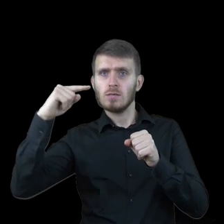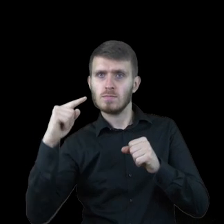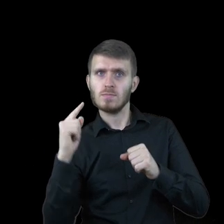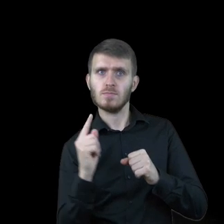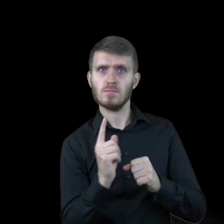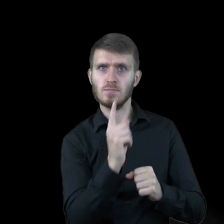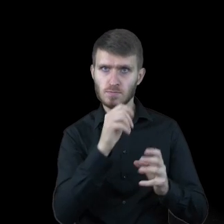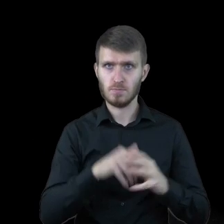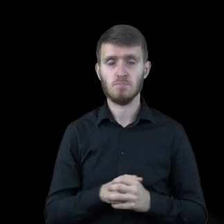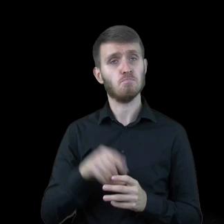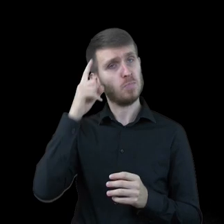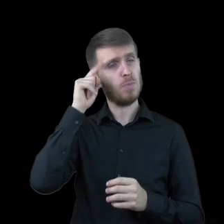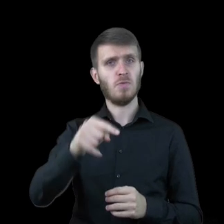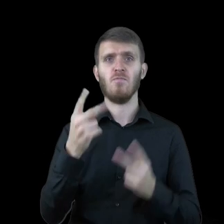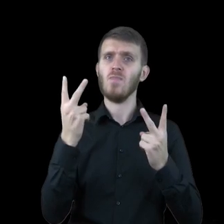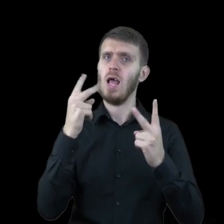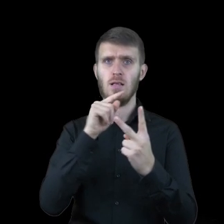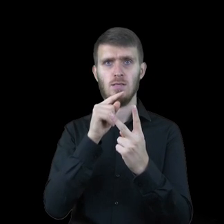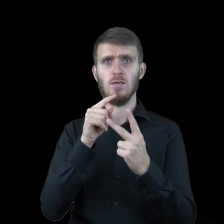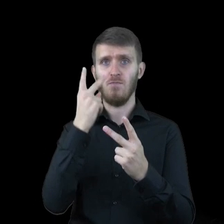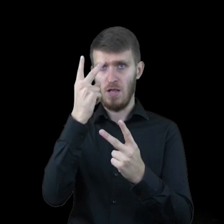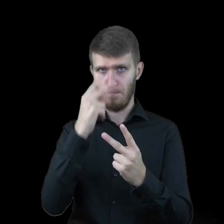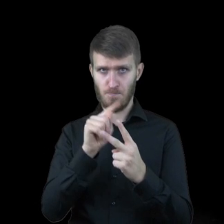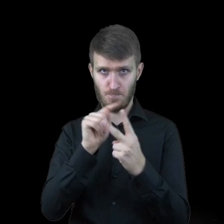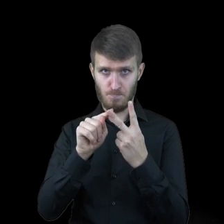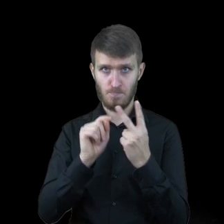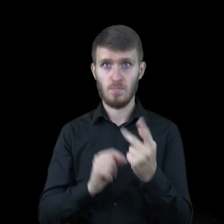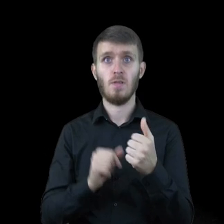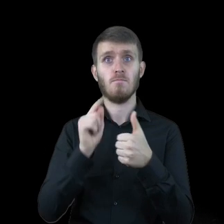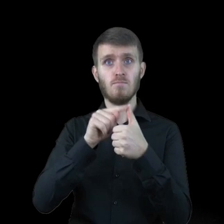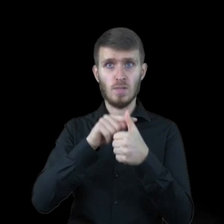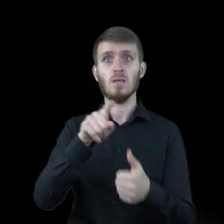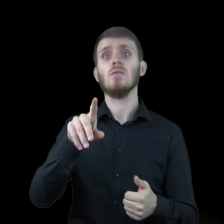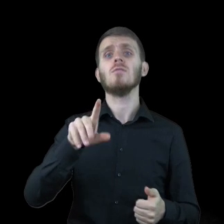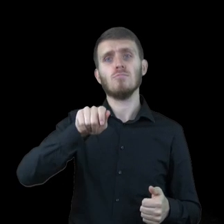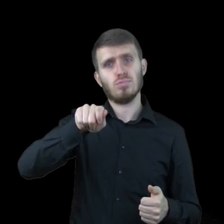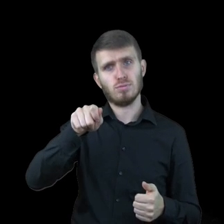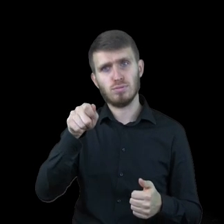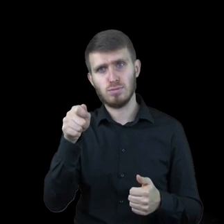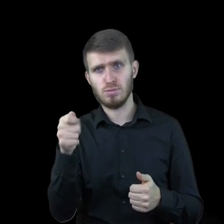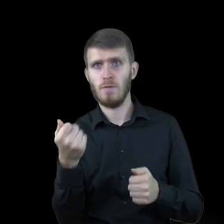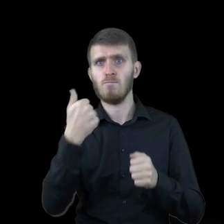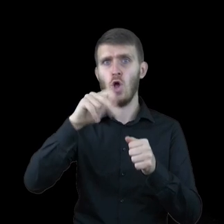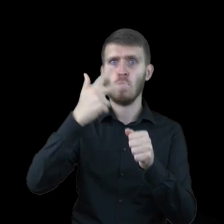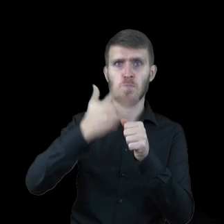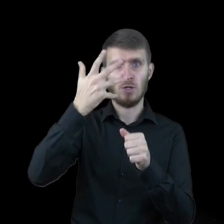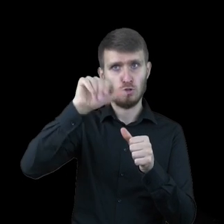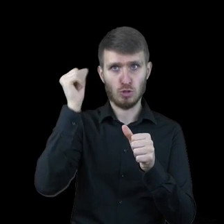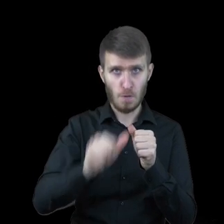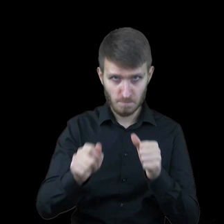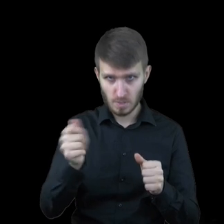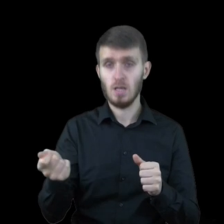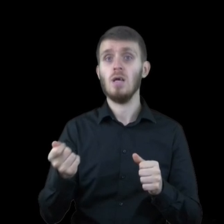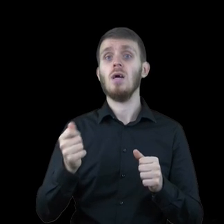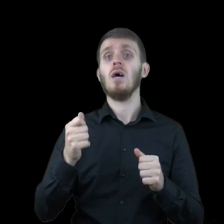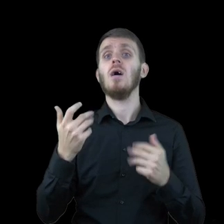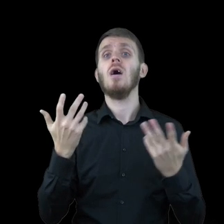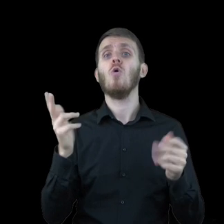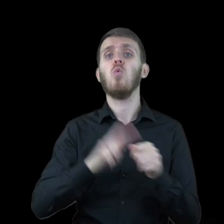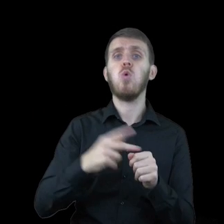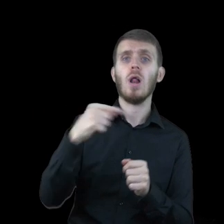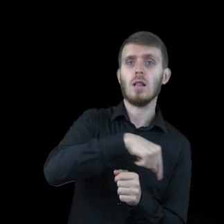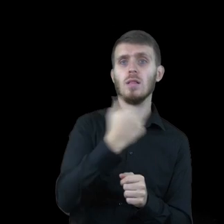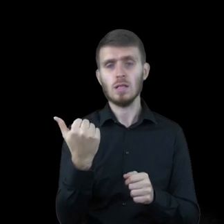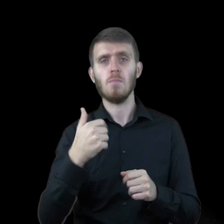very important things up here. First, she's turning the dial 135 degrees. And which way is she turning the dial?